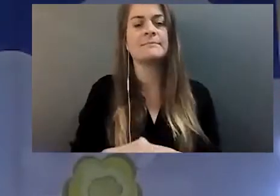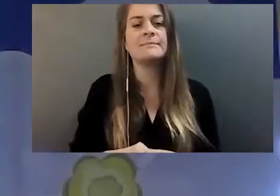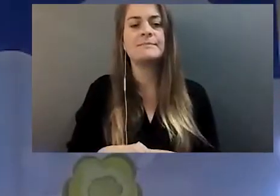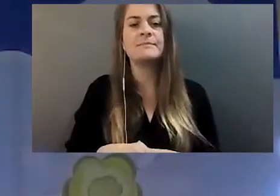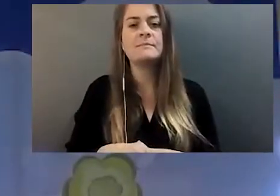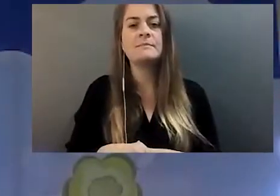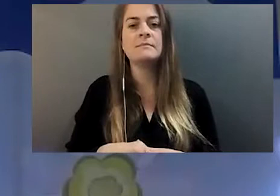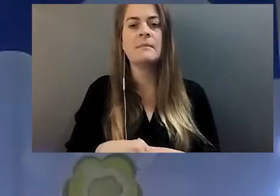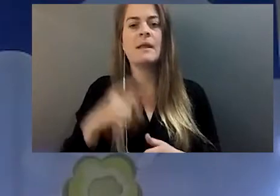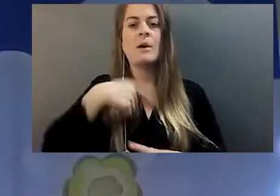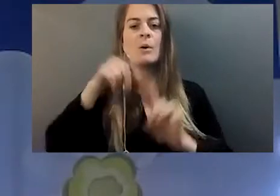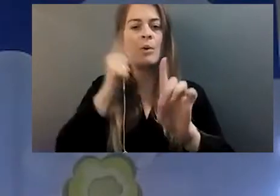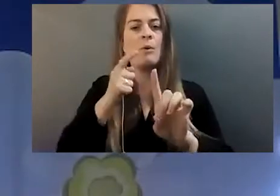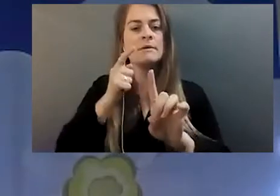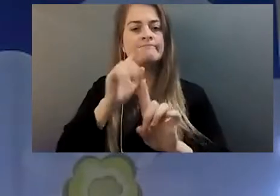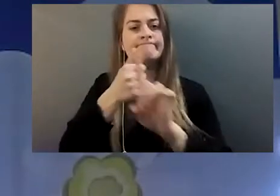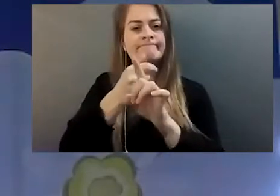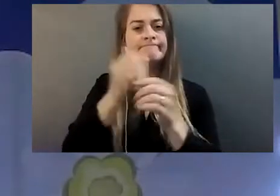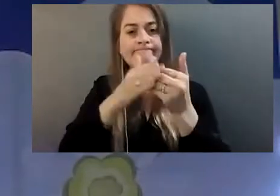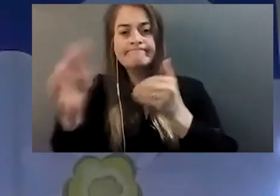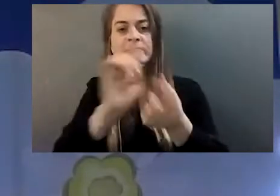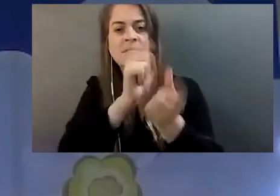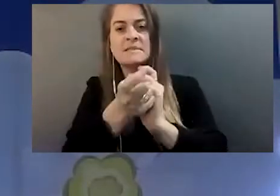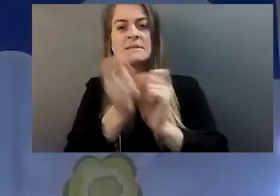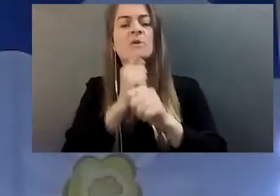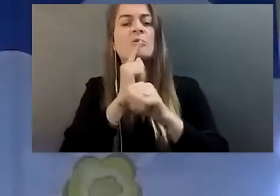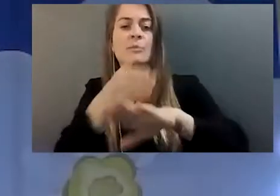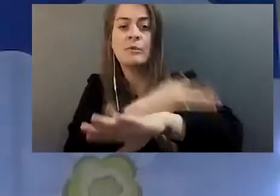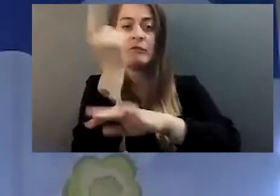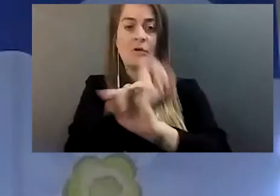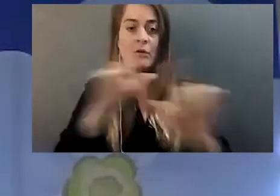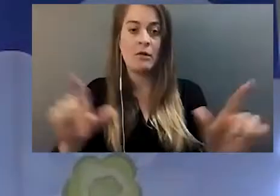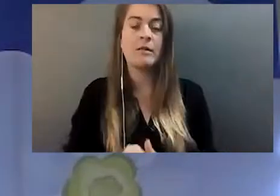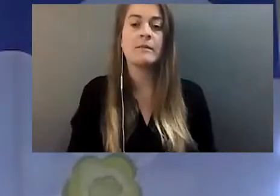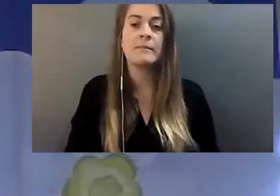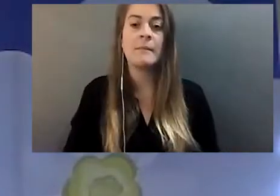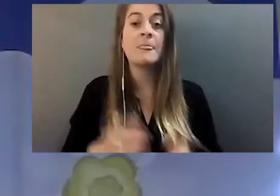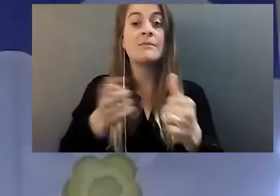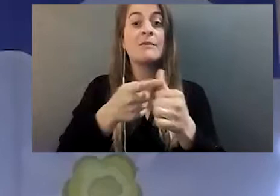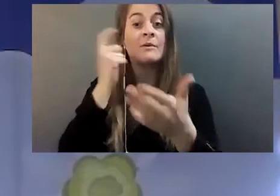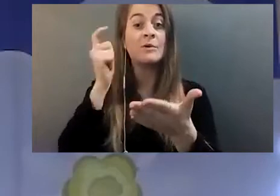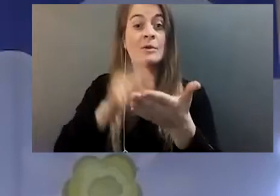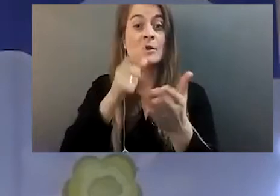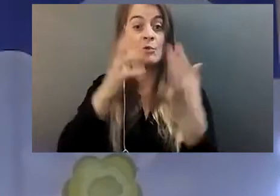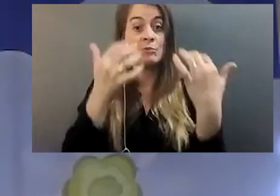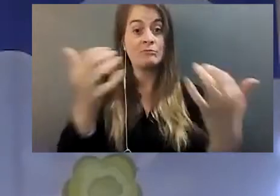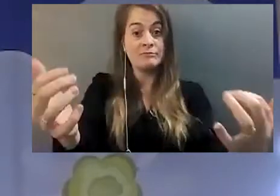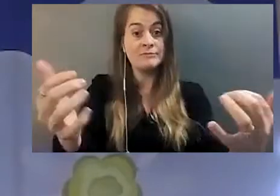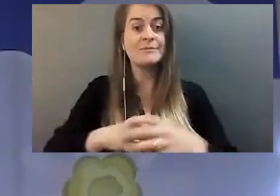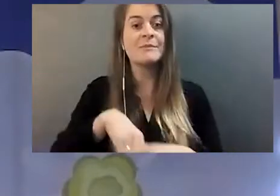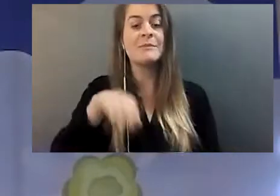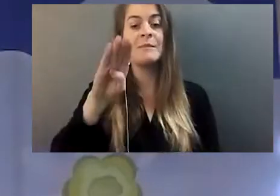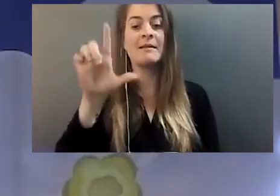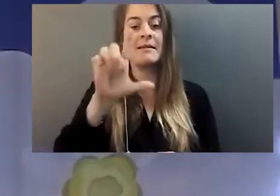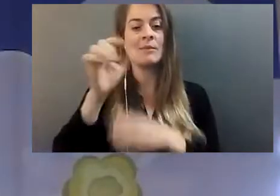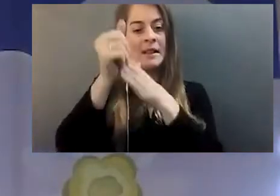closer to changing the future, so it'll be for the betterment of all of us. I'd like to recognize in our audience today that we have the BC Liberal